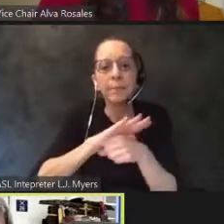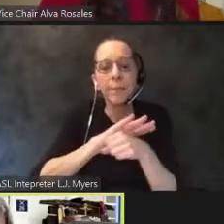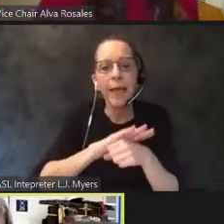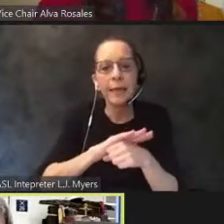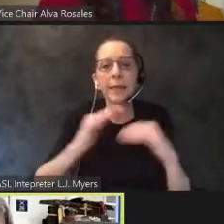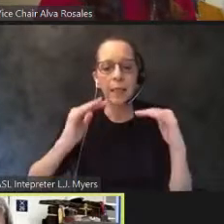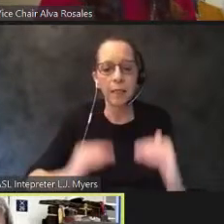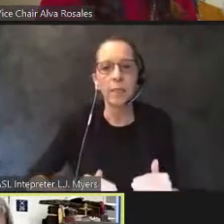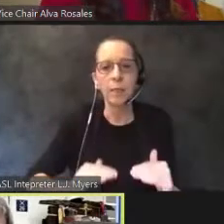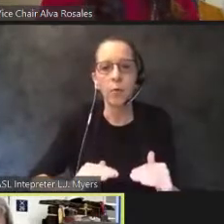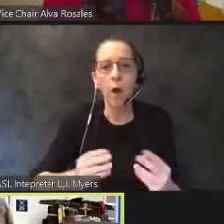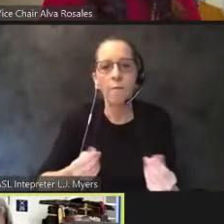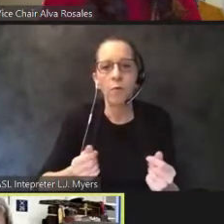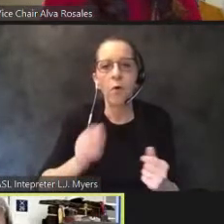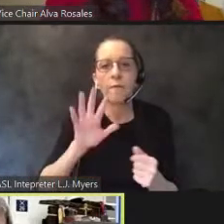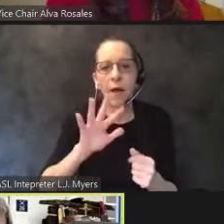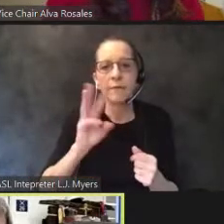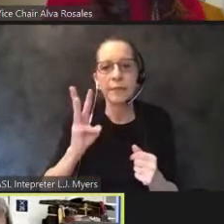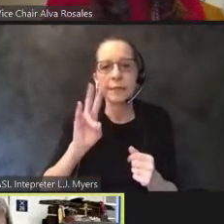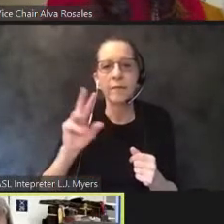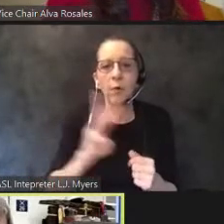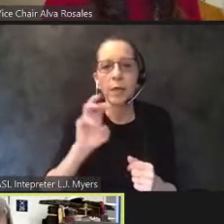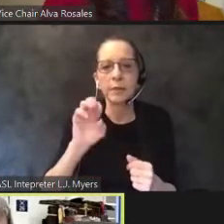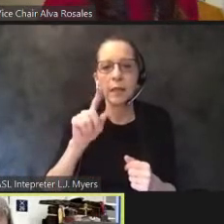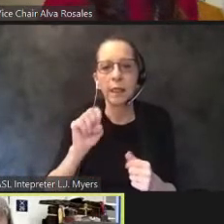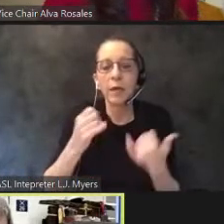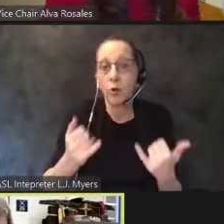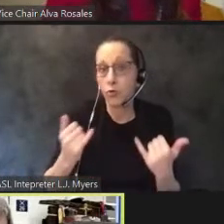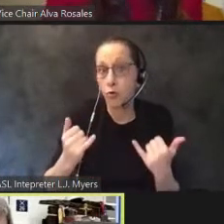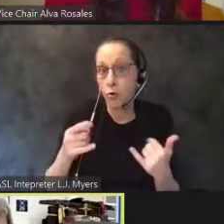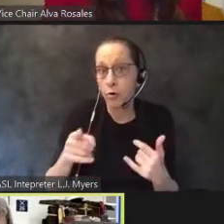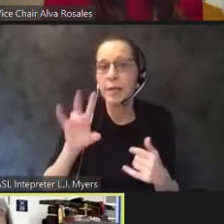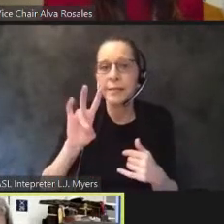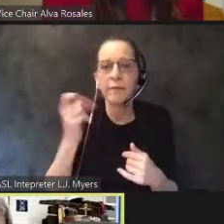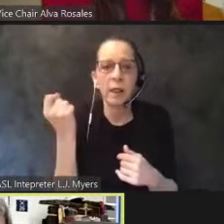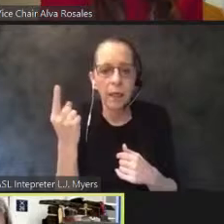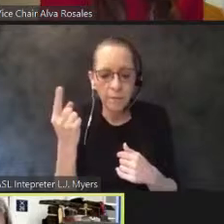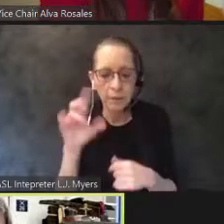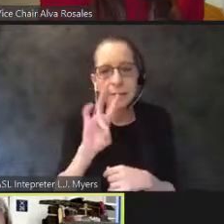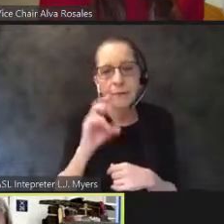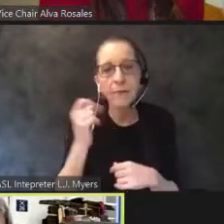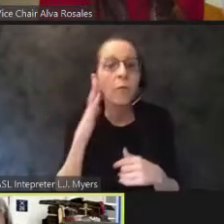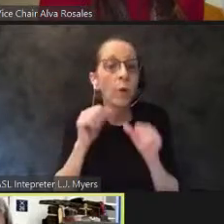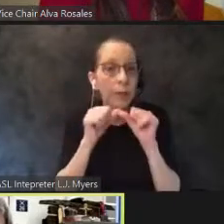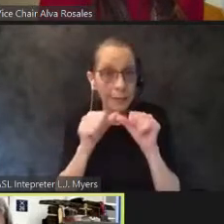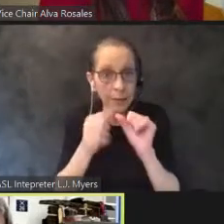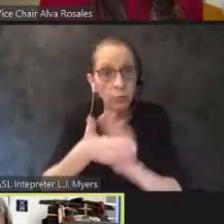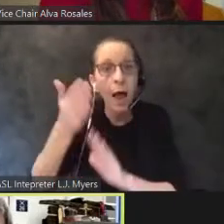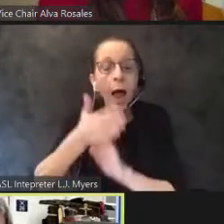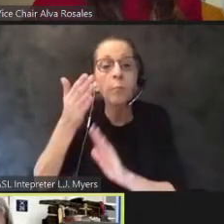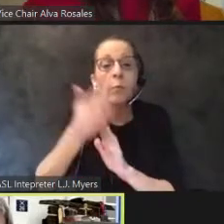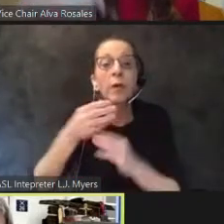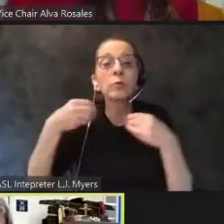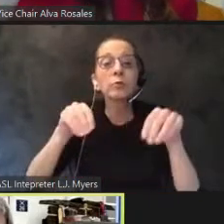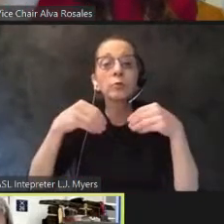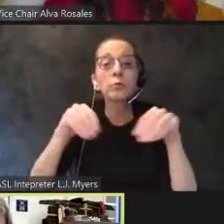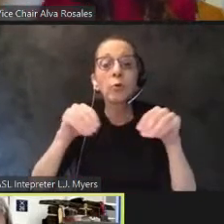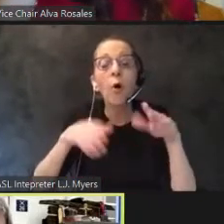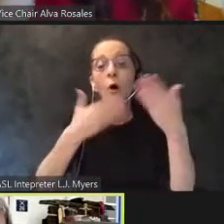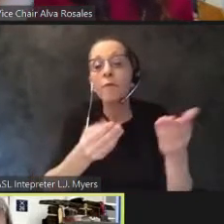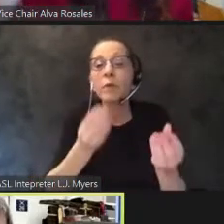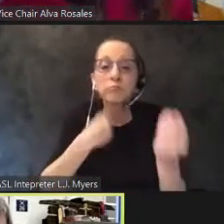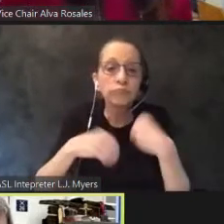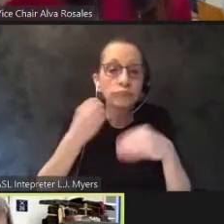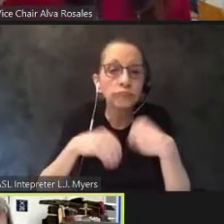of 567 Westlake to the current tenant, 7-Eleven. 7-Eleven will continue to operate a convenience store offering snacks